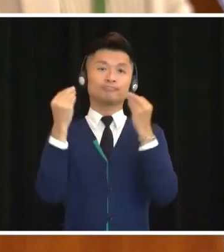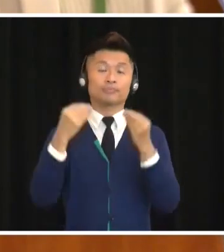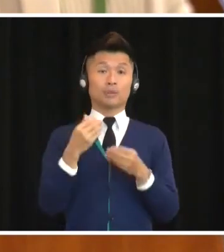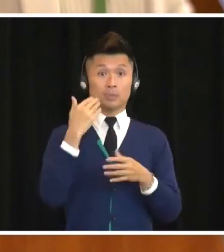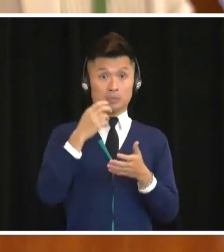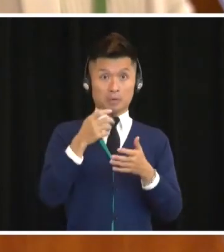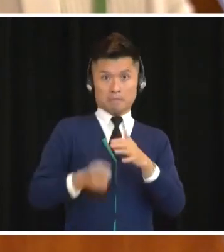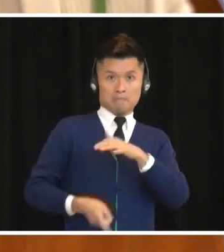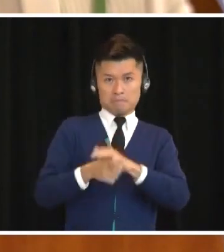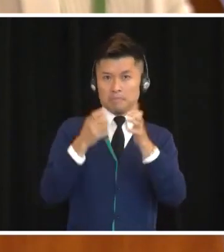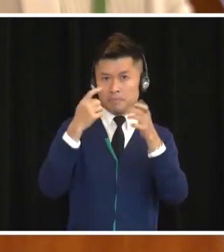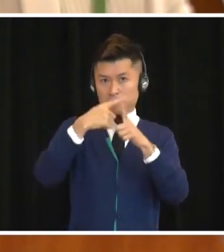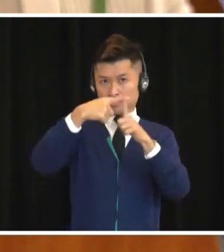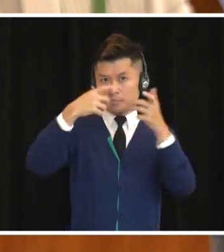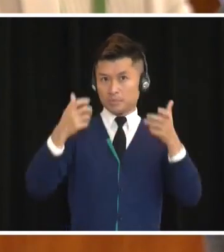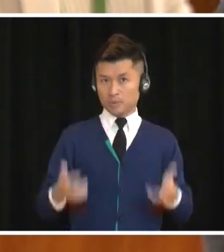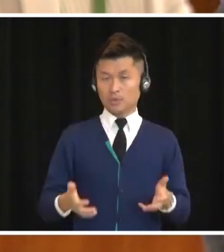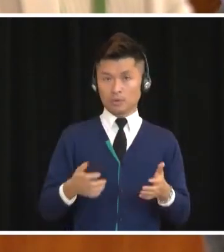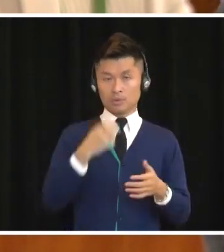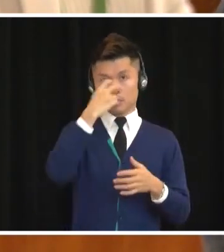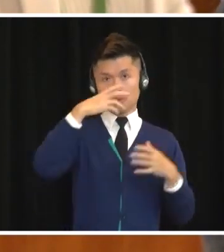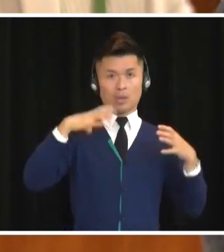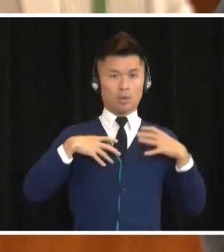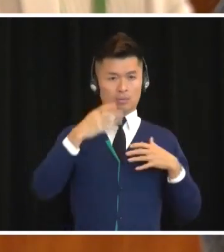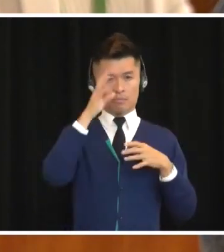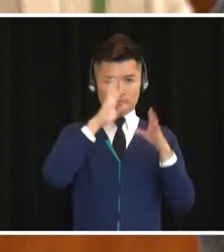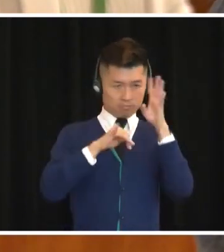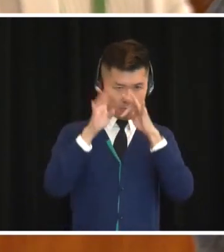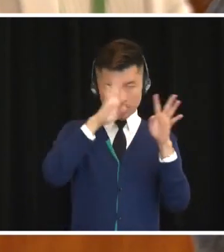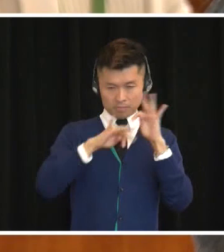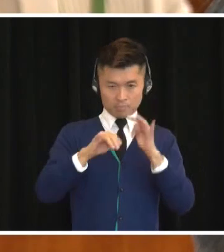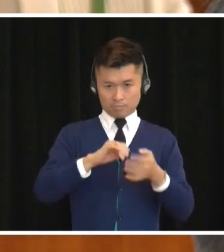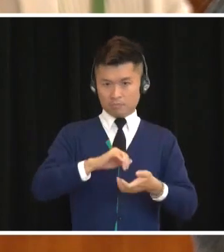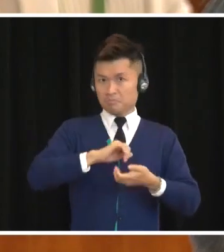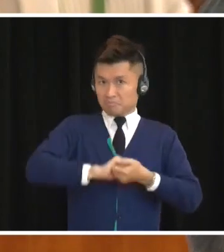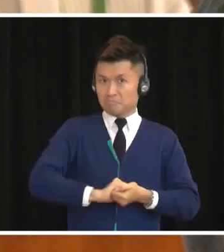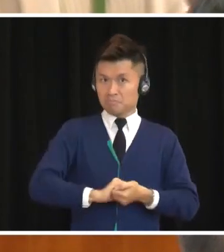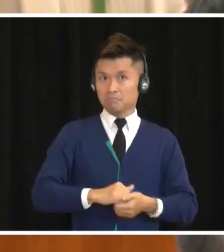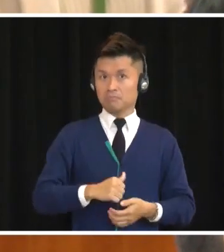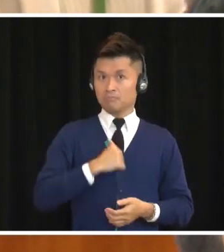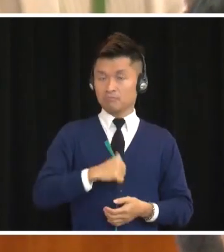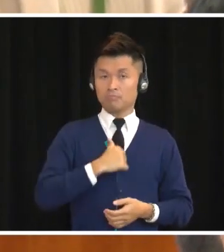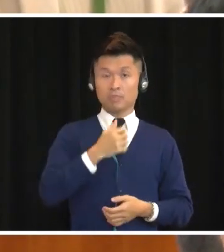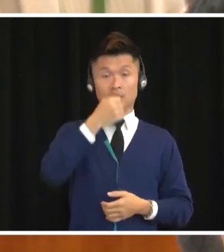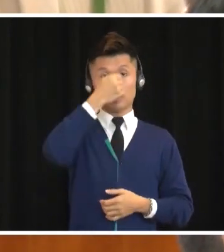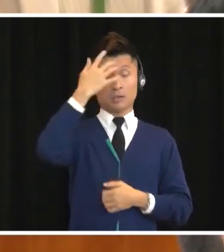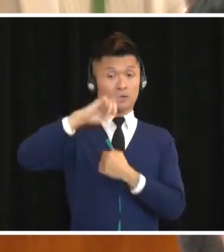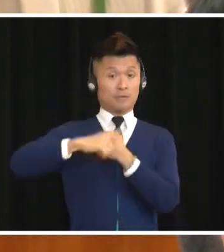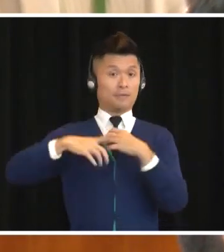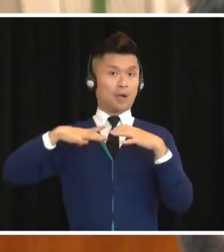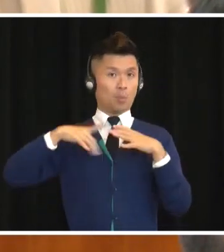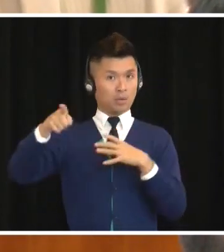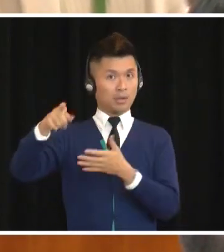prosecutors at our courts. The exemption is that when we transfer